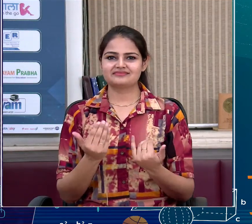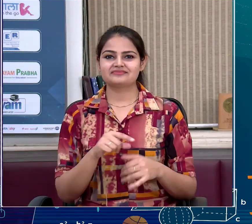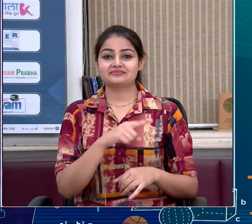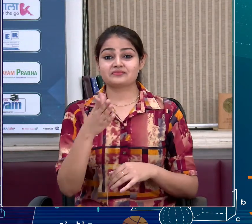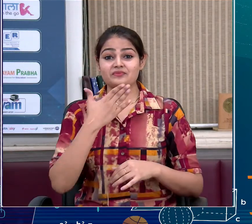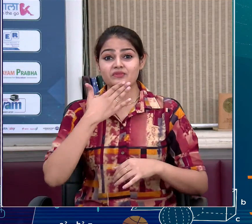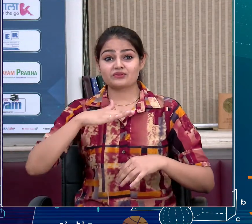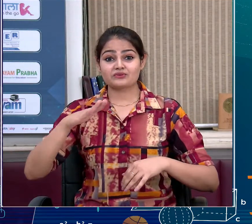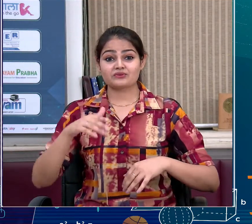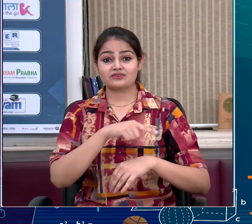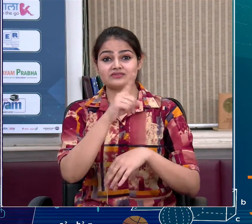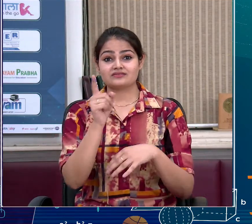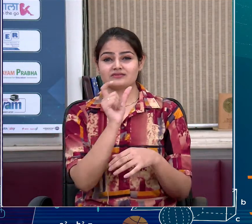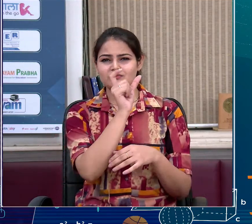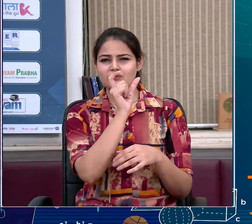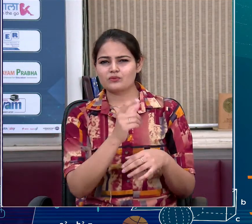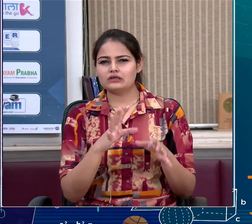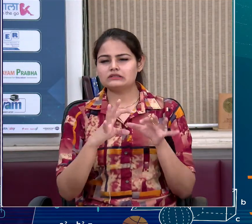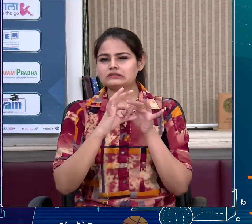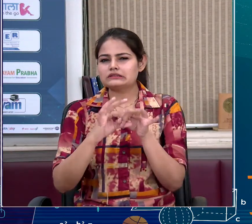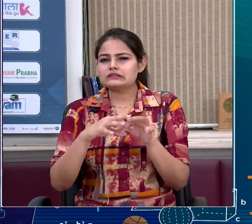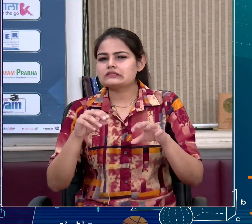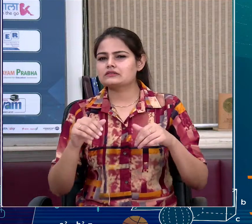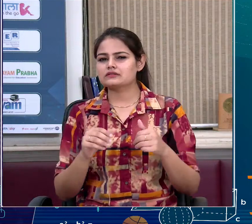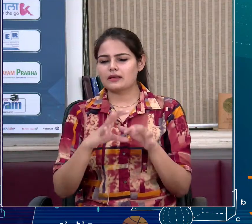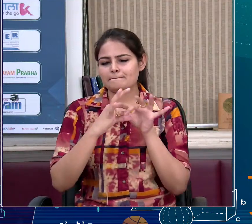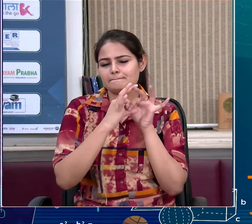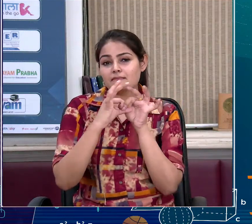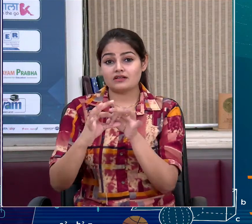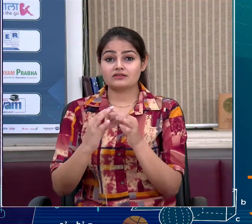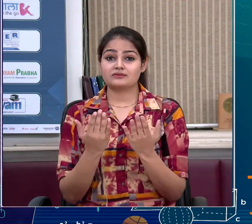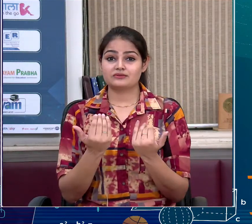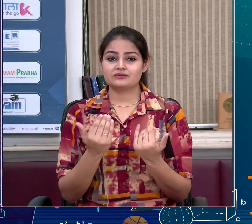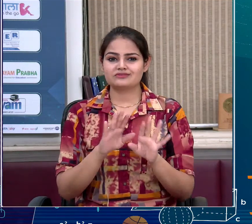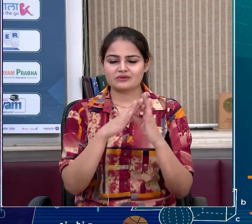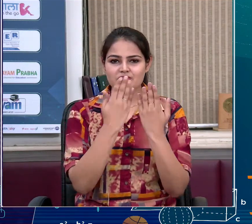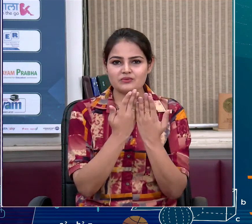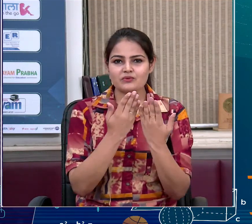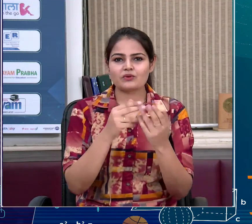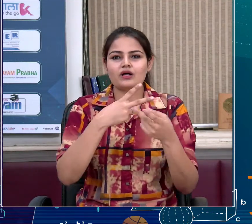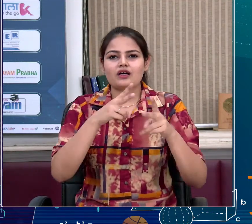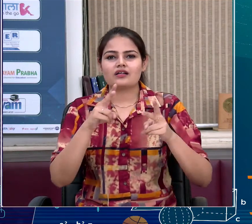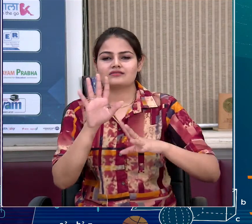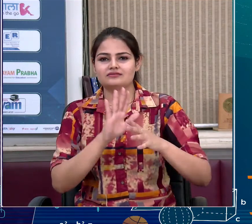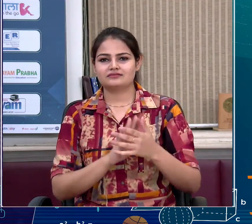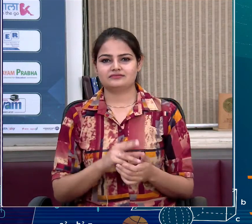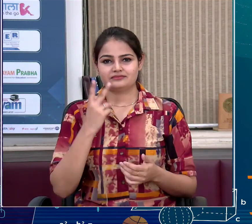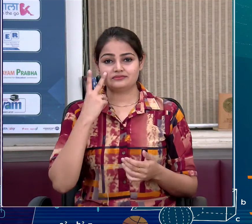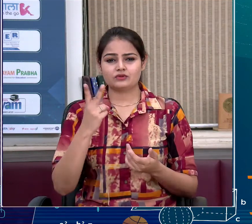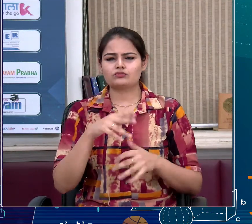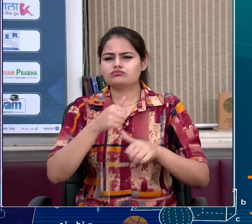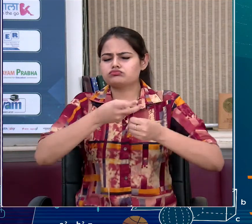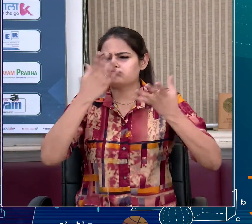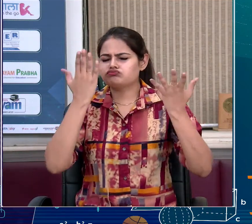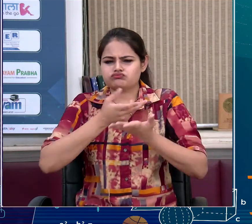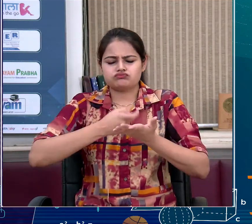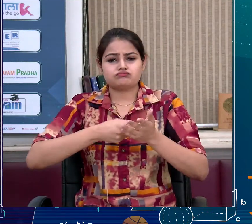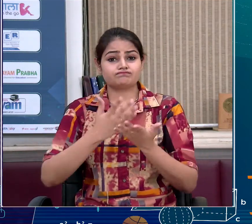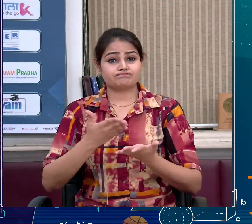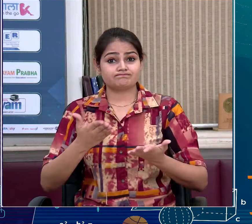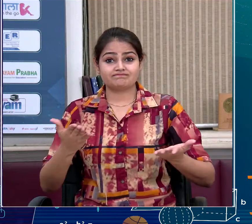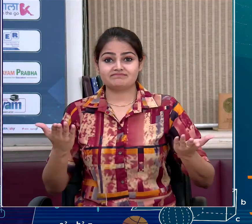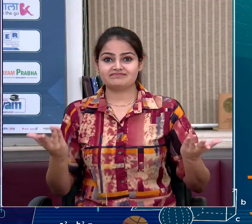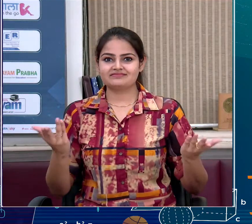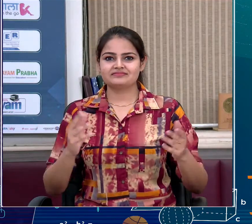an association with the people. So they're very nice books and everything, and those are very independent resources where the child can just